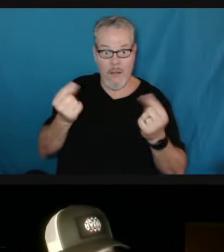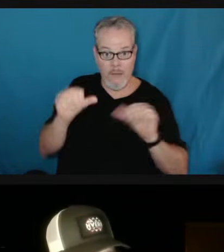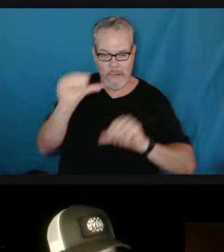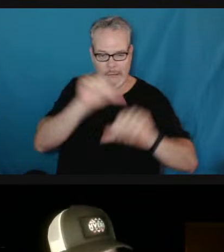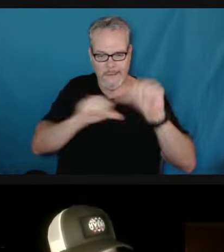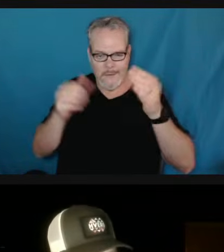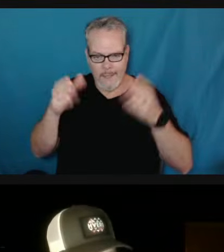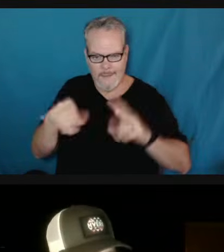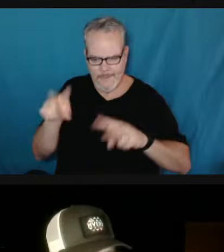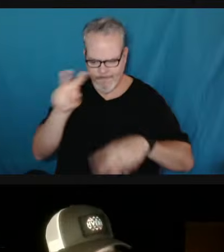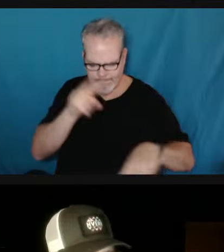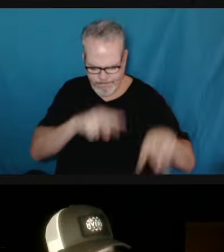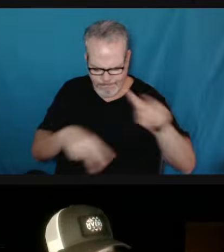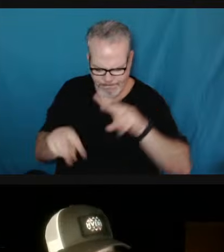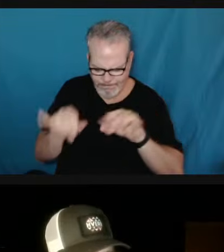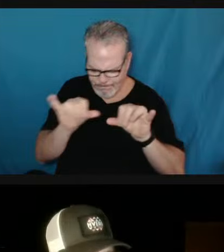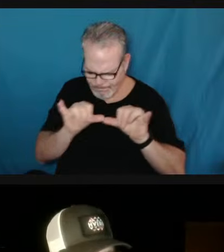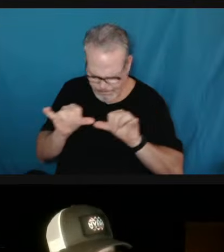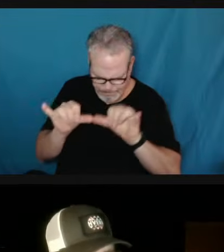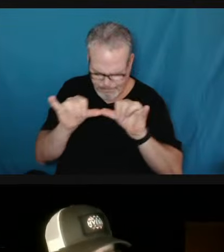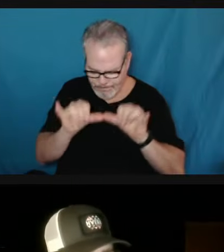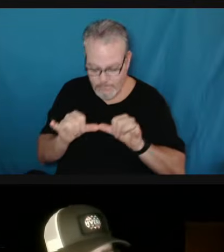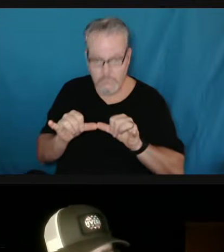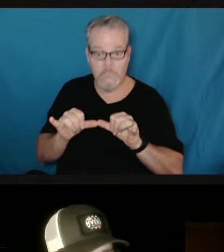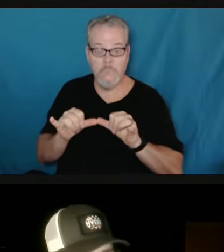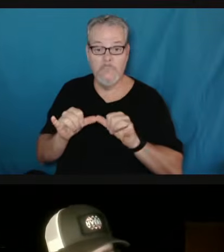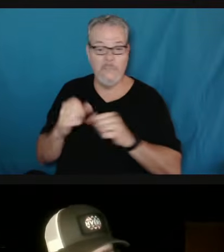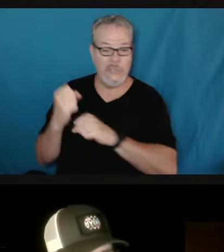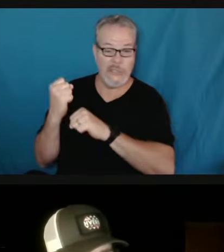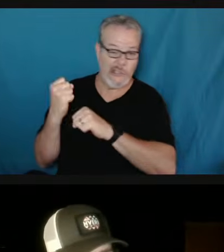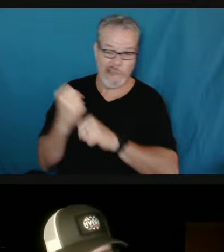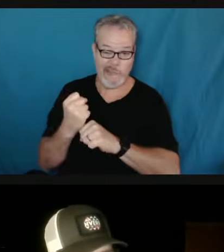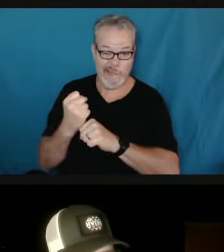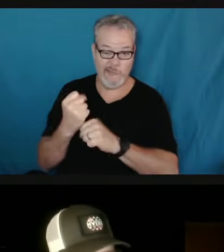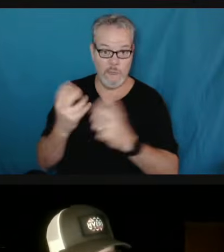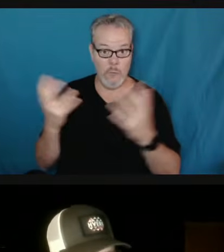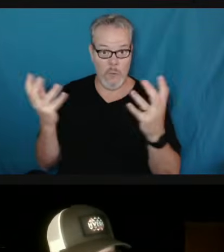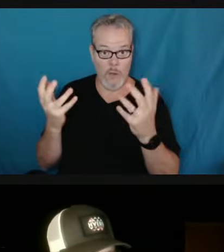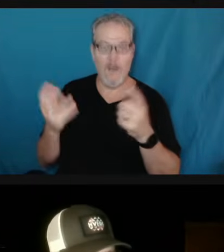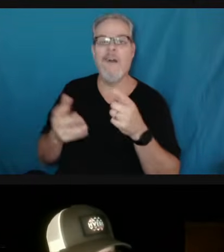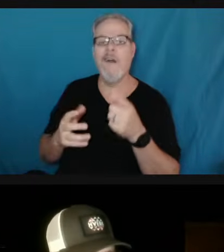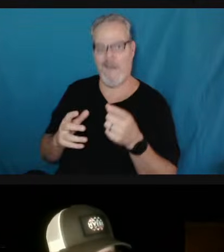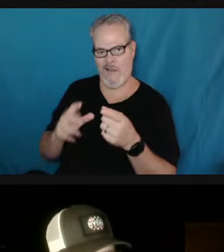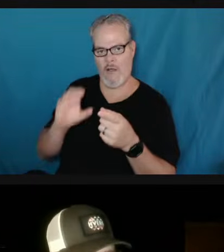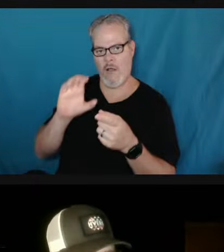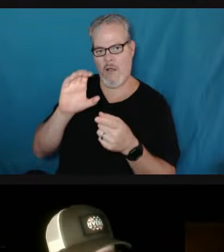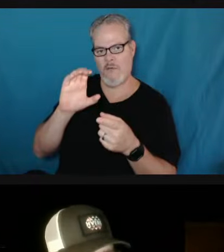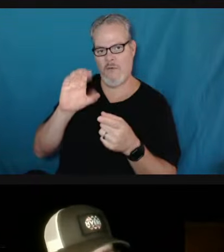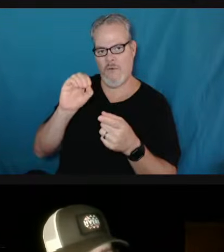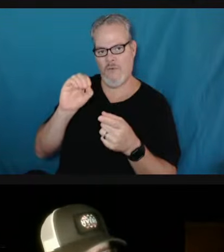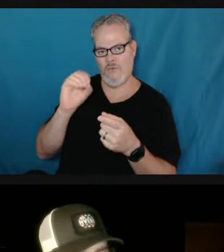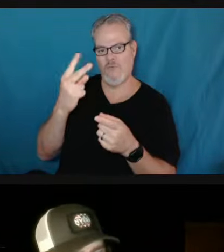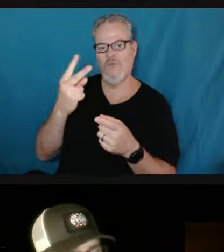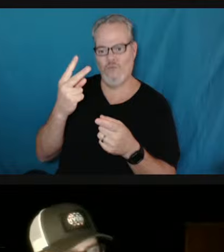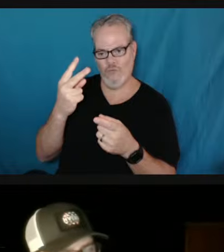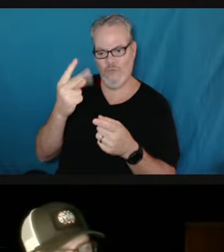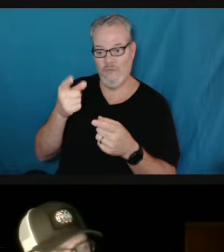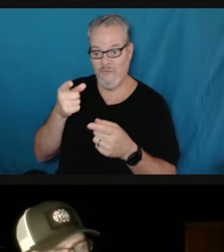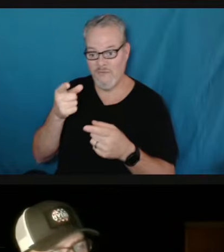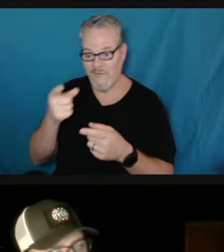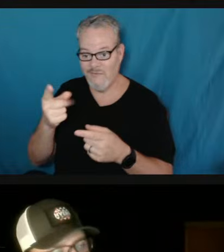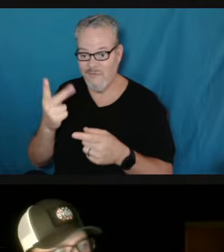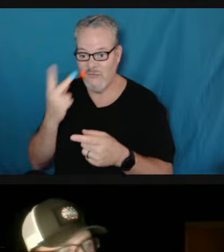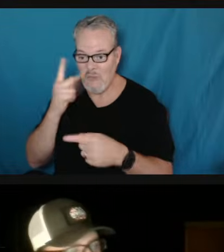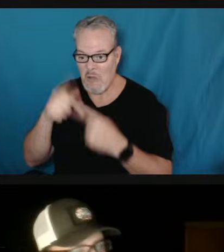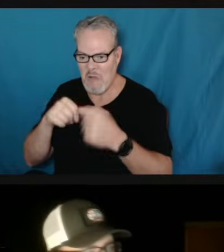dominant fluid in volcanoes is usually carbon dioxide. The density of it strongly depends on its pressure, which is